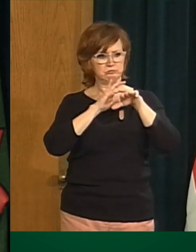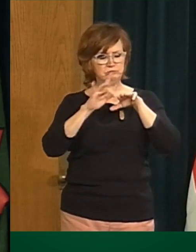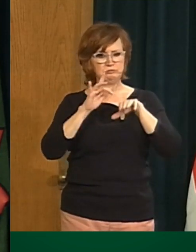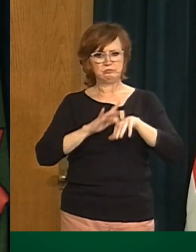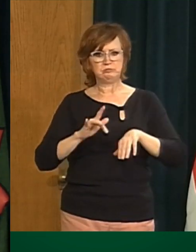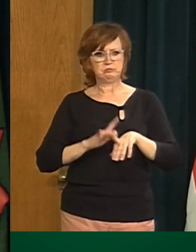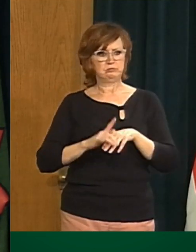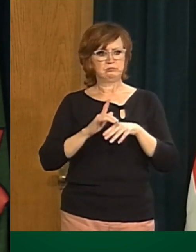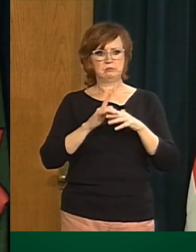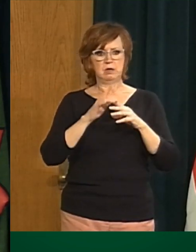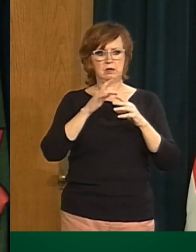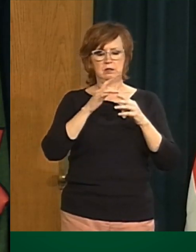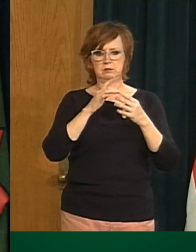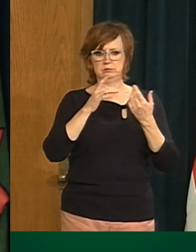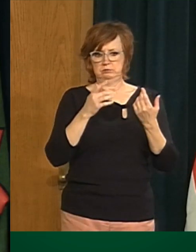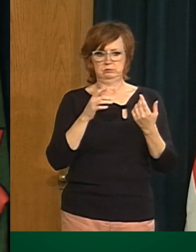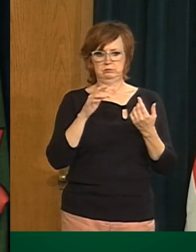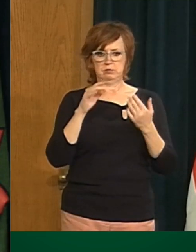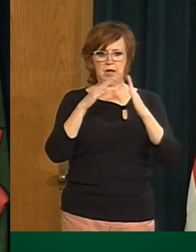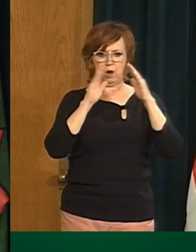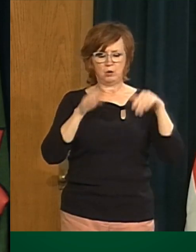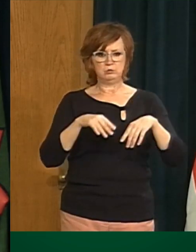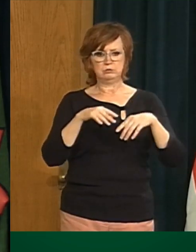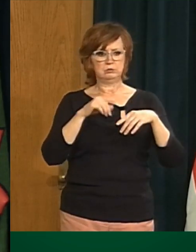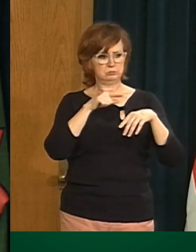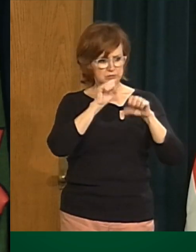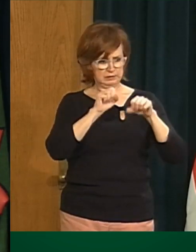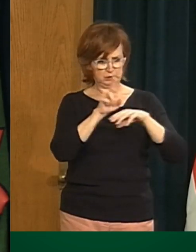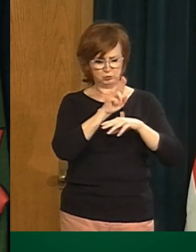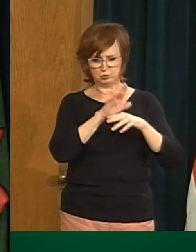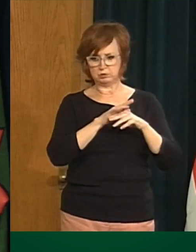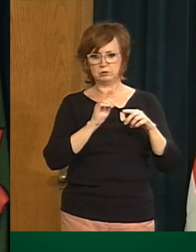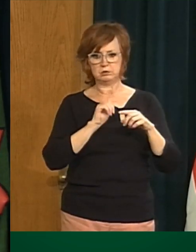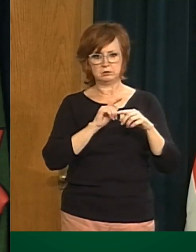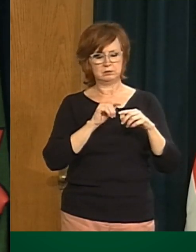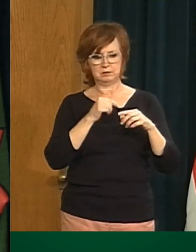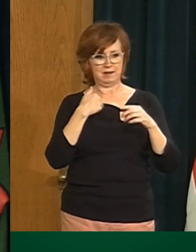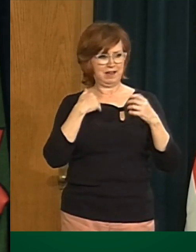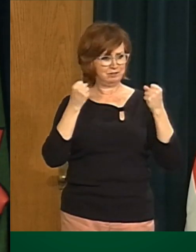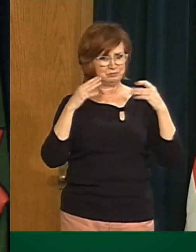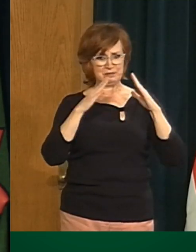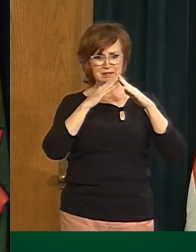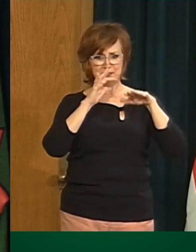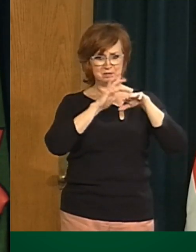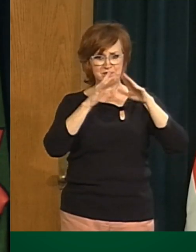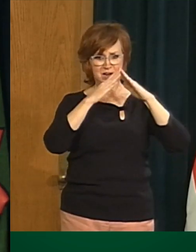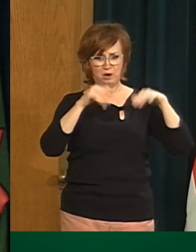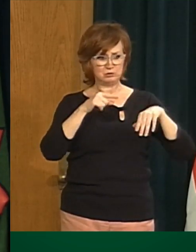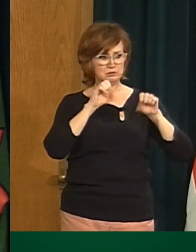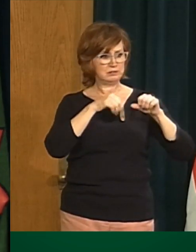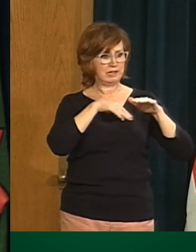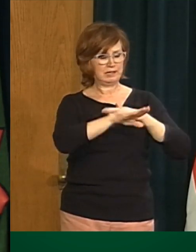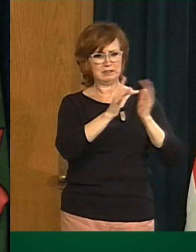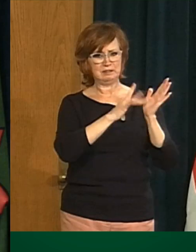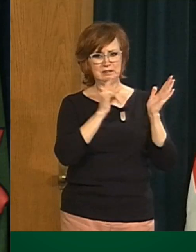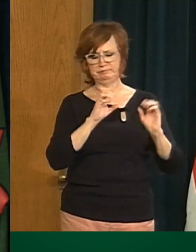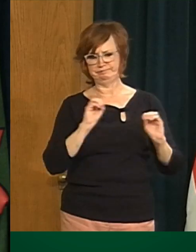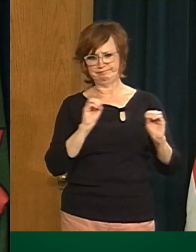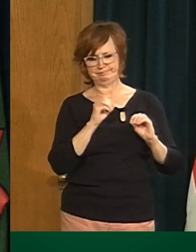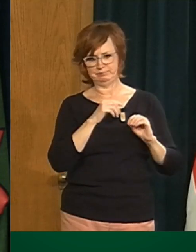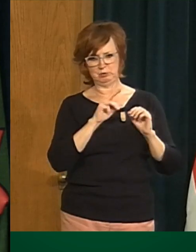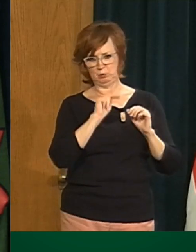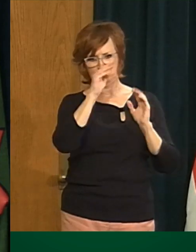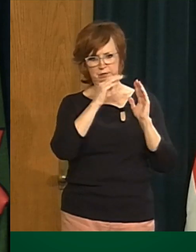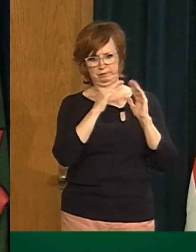these individuals to use. So the third point I would make on this is indicative,